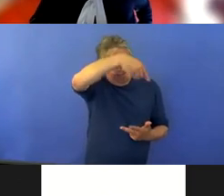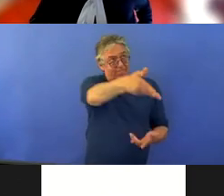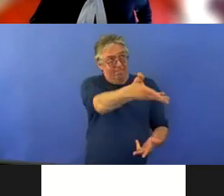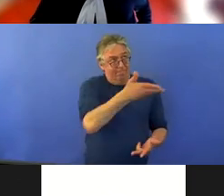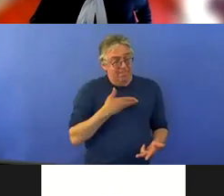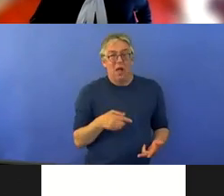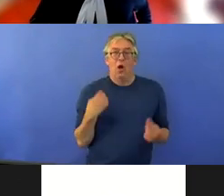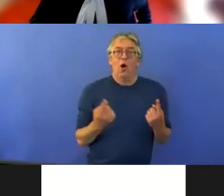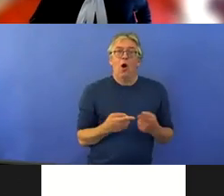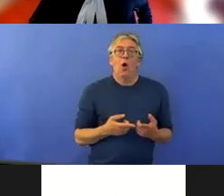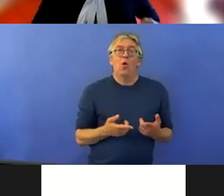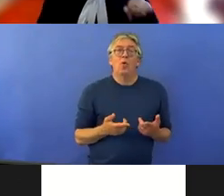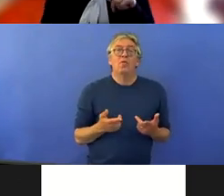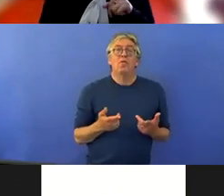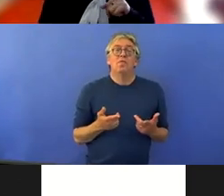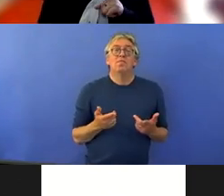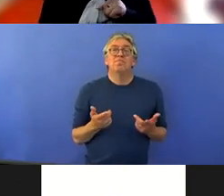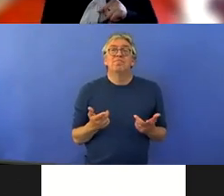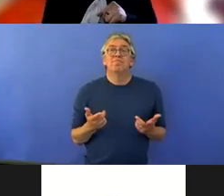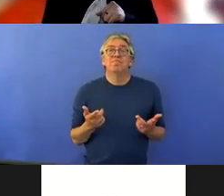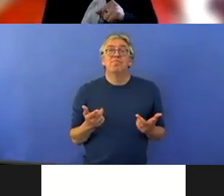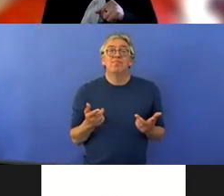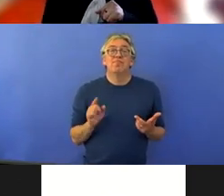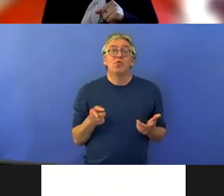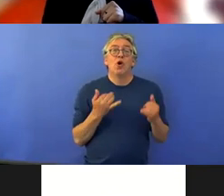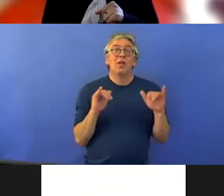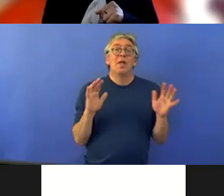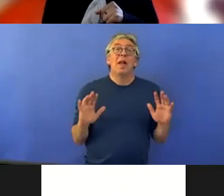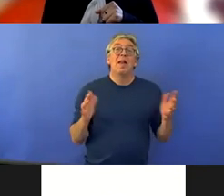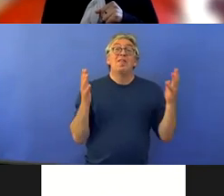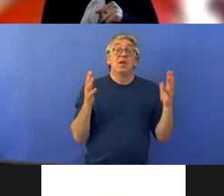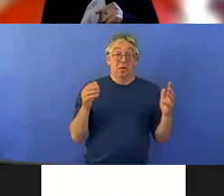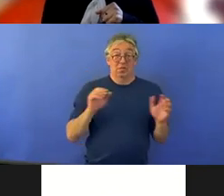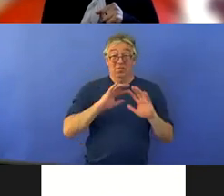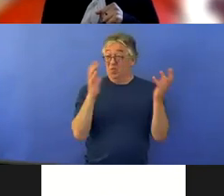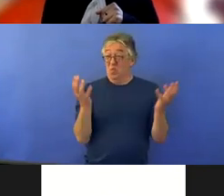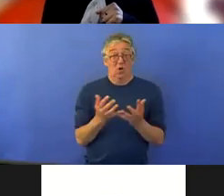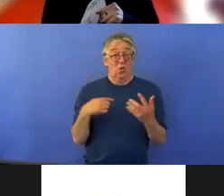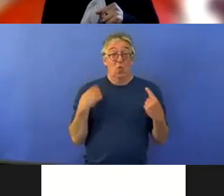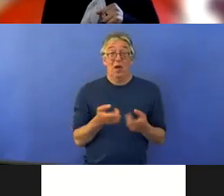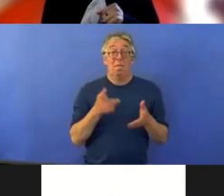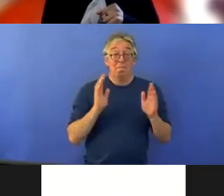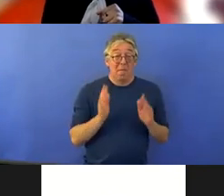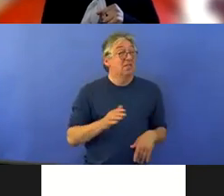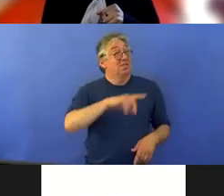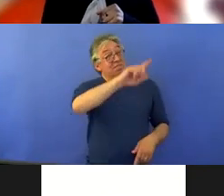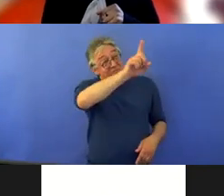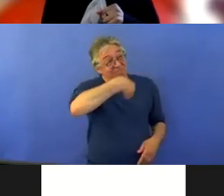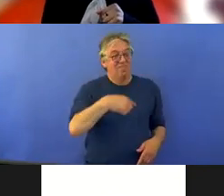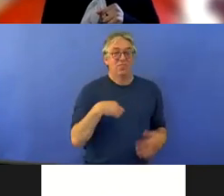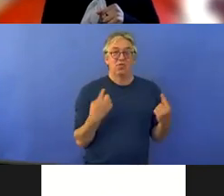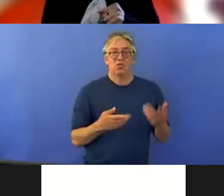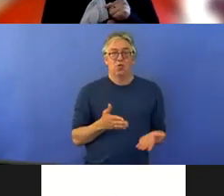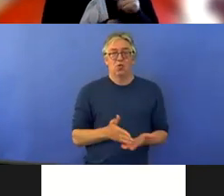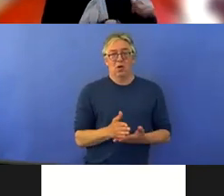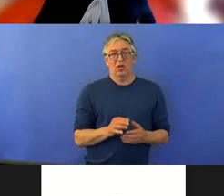when it comes to independent living around the world. Esta pandemia, si bien es cierto, ha venido, como decía anteriormente, a desenmascarar muchas de